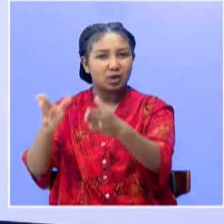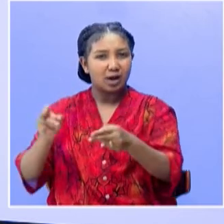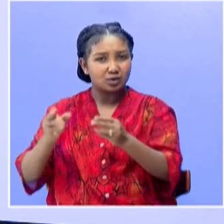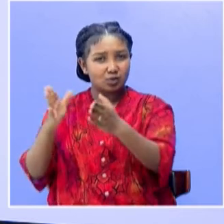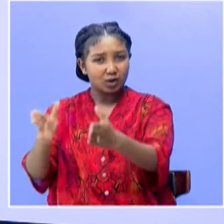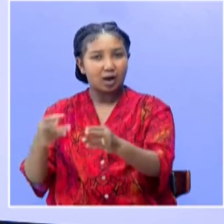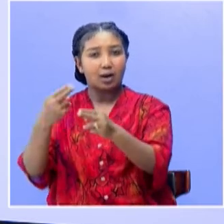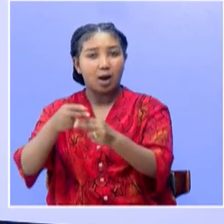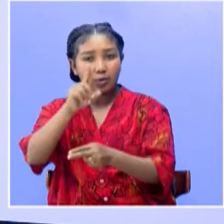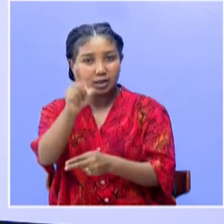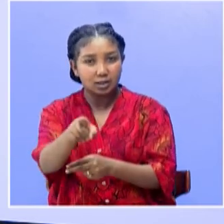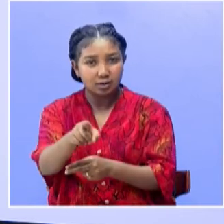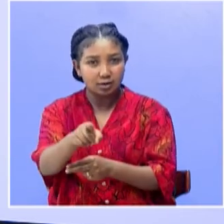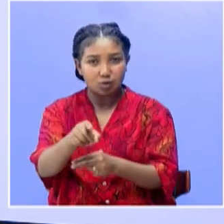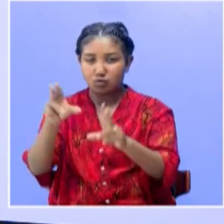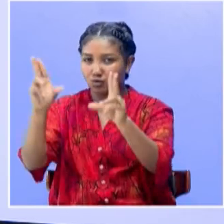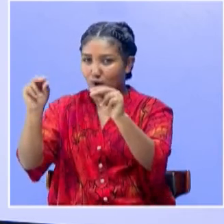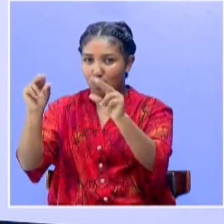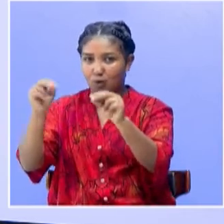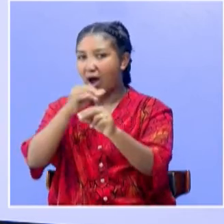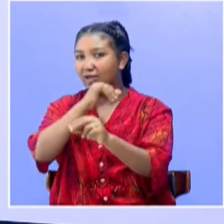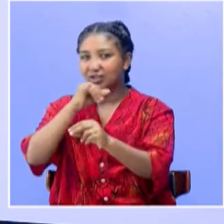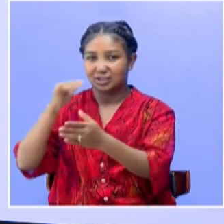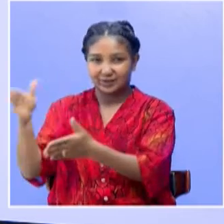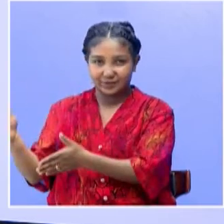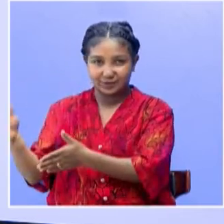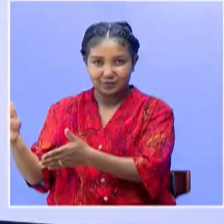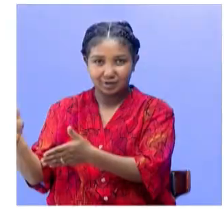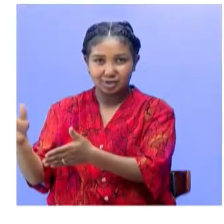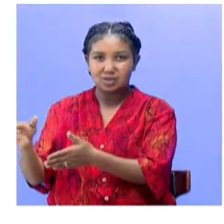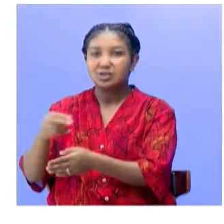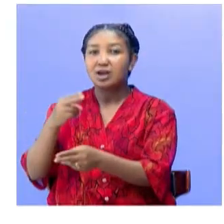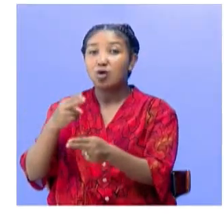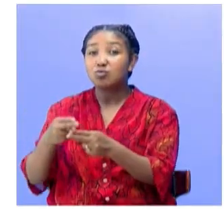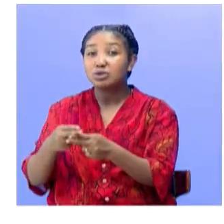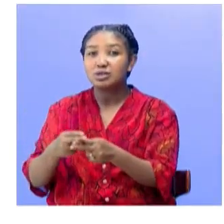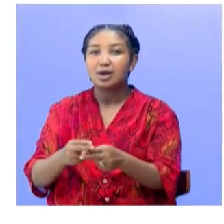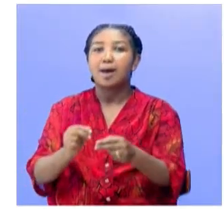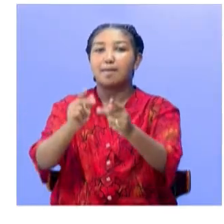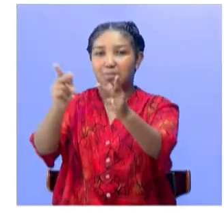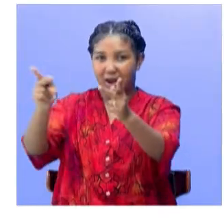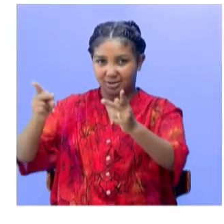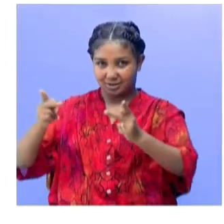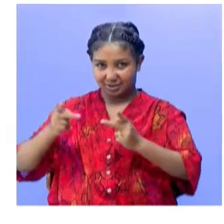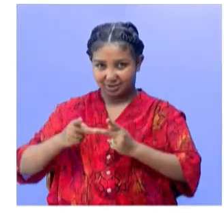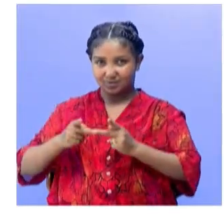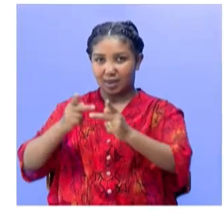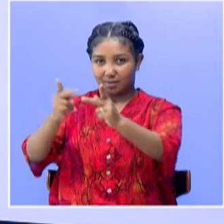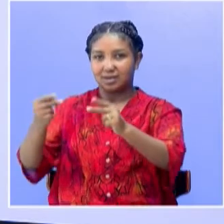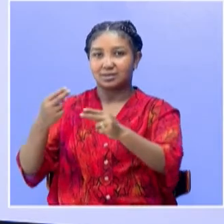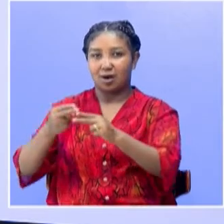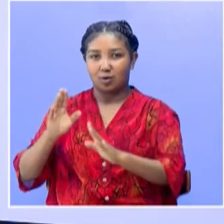Historical. Is it a noun? No, it's an adjective. So, which one is the noun? Places. Good. Very